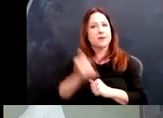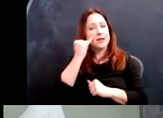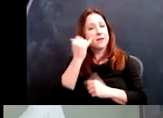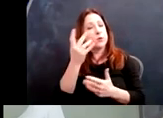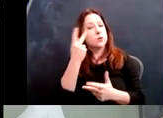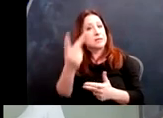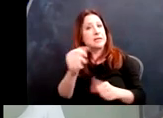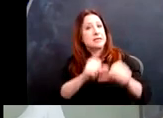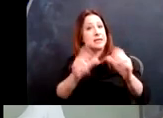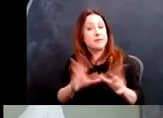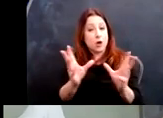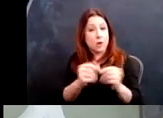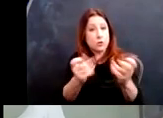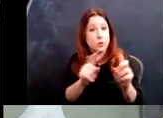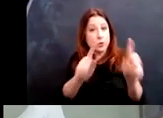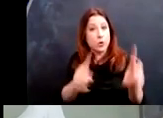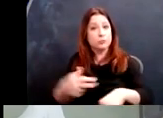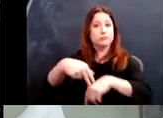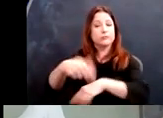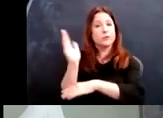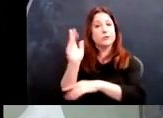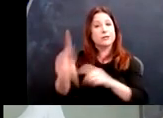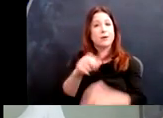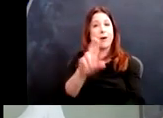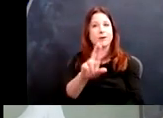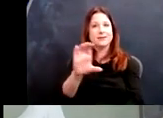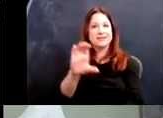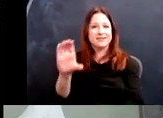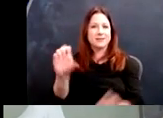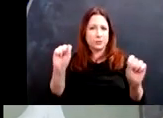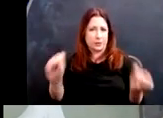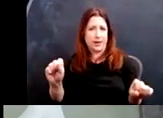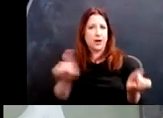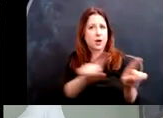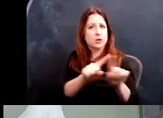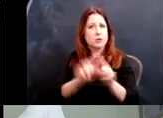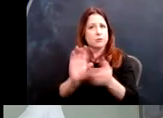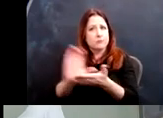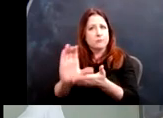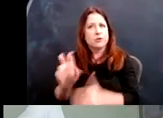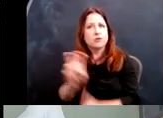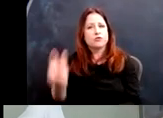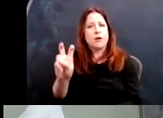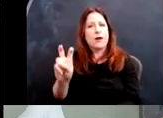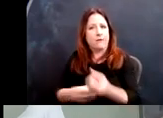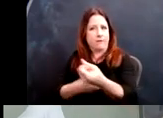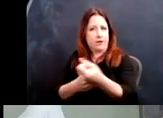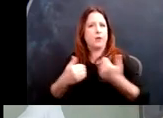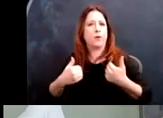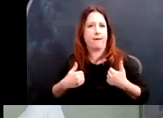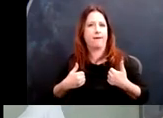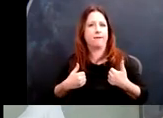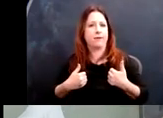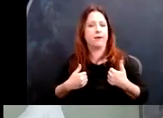go to and present on RCCs, please do so. And there's travel funding available for you to help you go there and present, including during